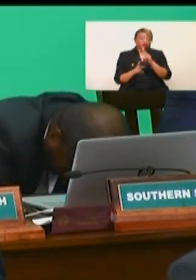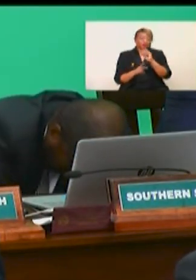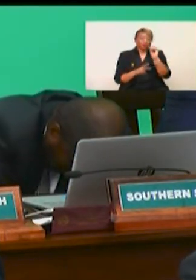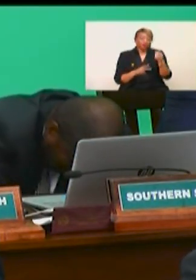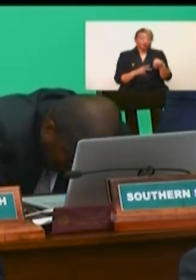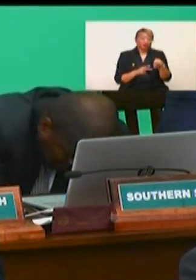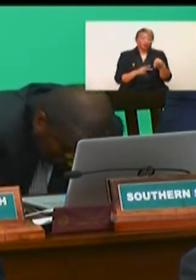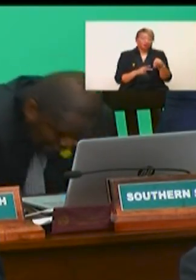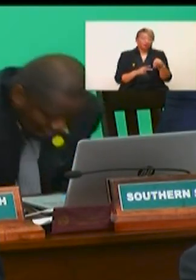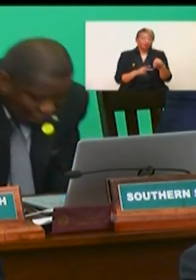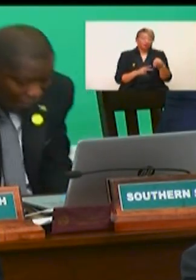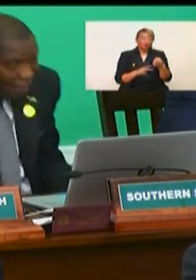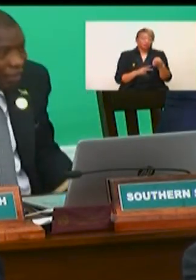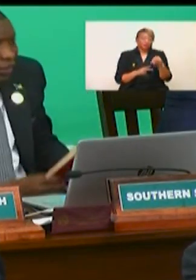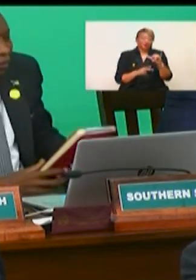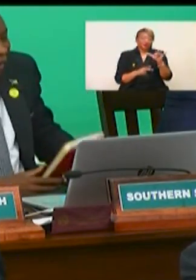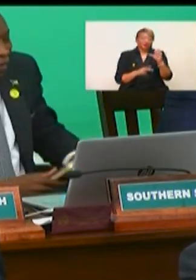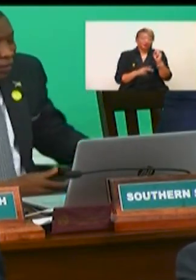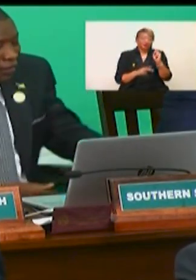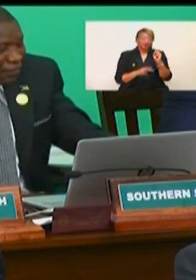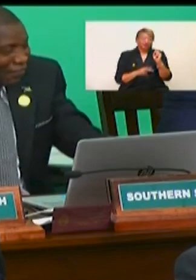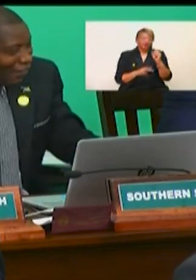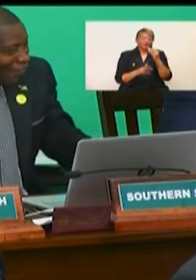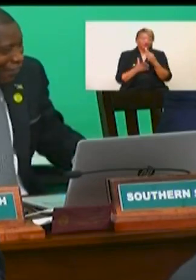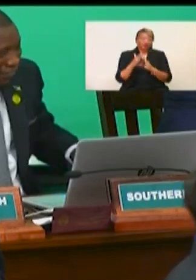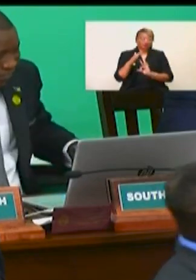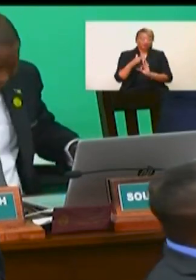2% goes to what we call Yes Foundation for Sports, etc.